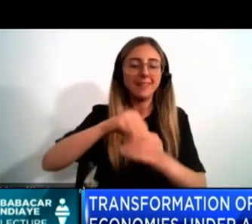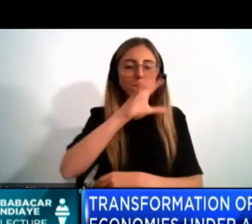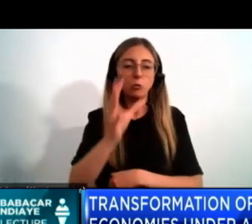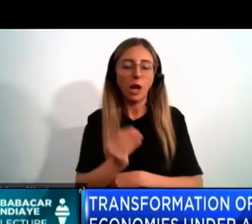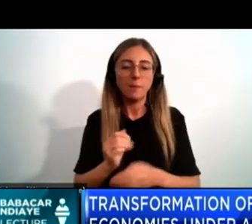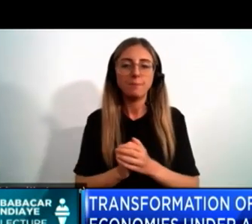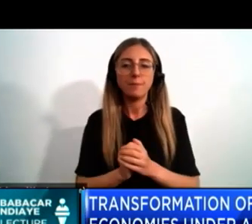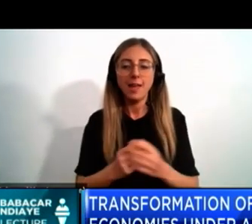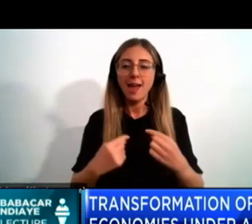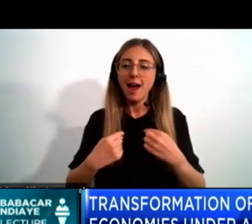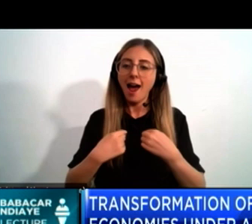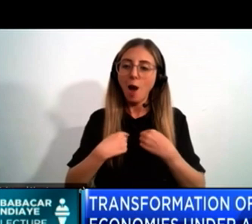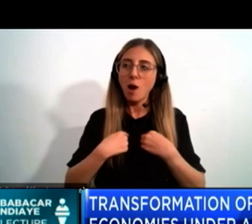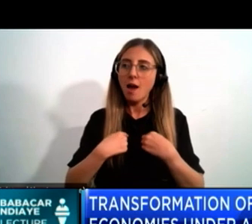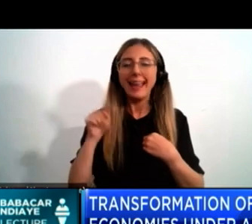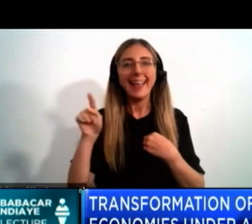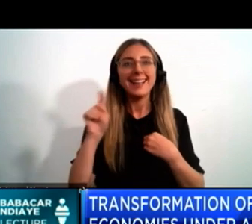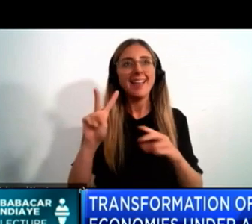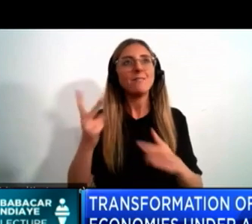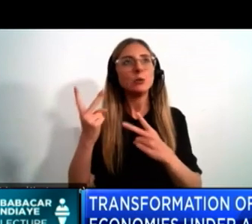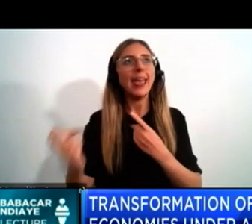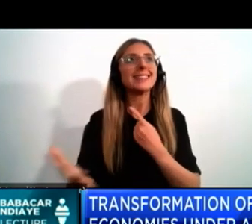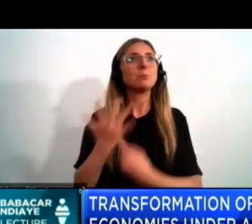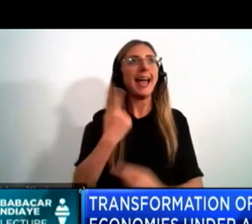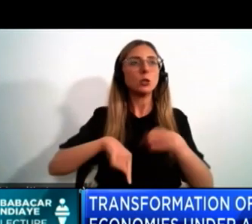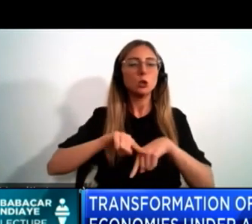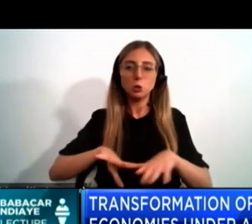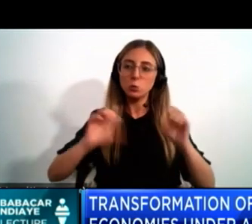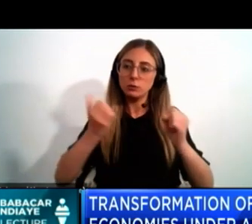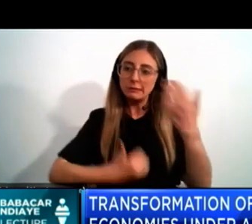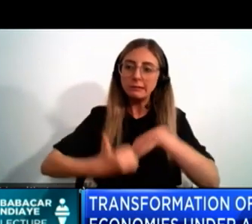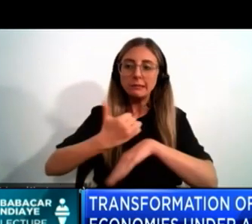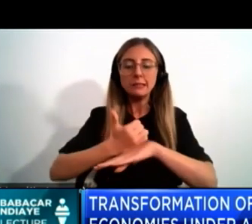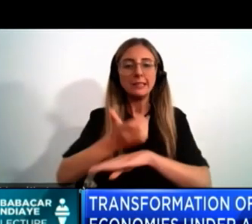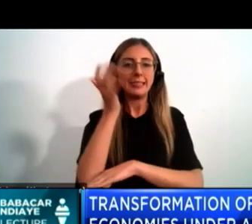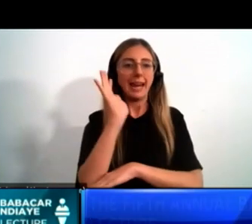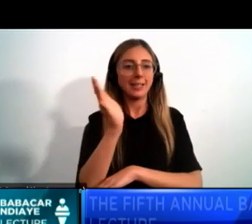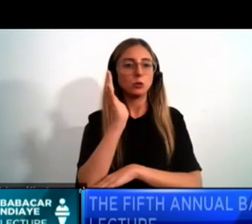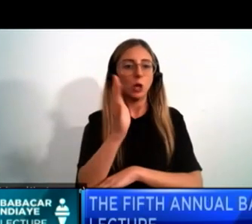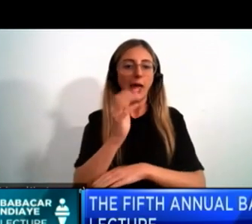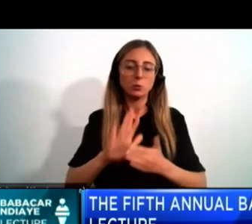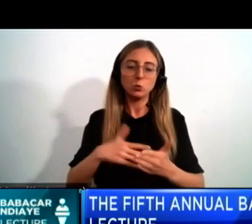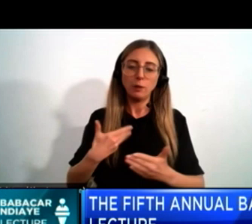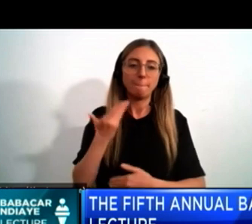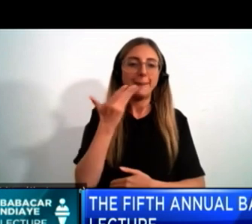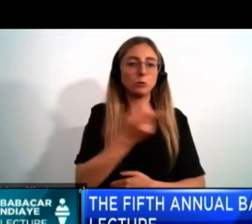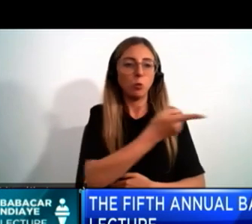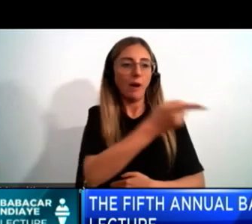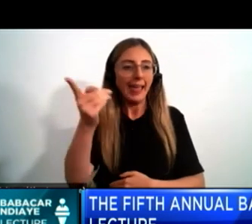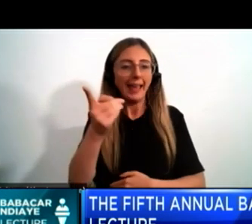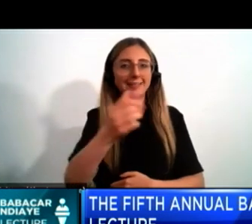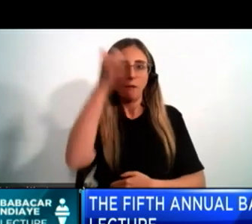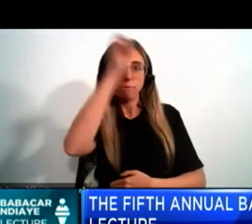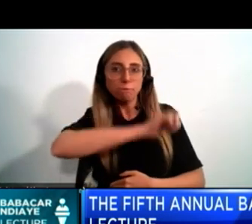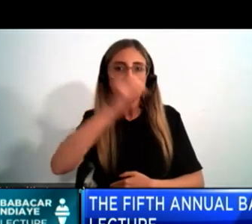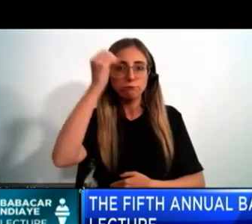was inspired by this vision and the relevance of the institutions he helped create while he was at the helm